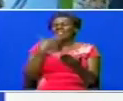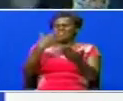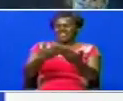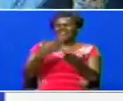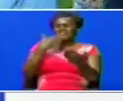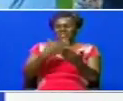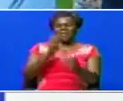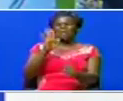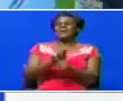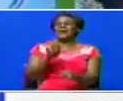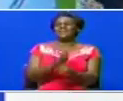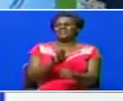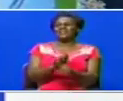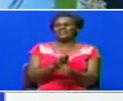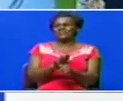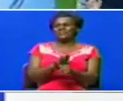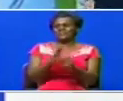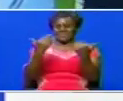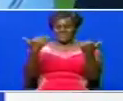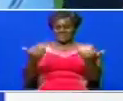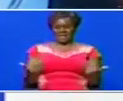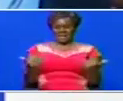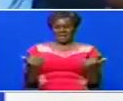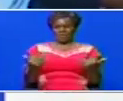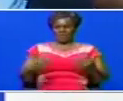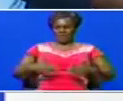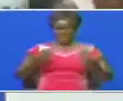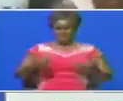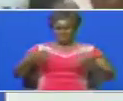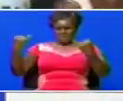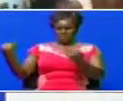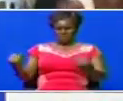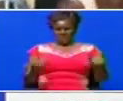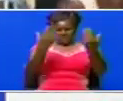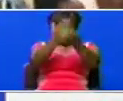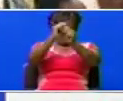Thank you very much. It's now my pleasure to invite the President